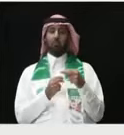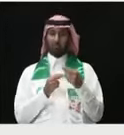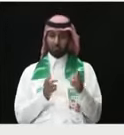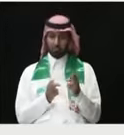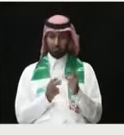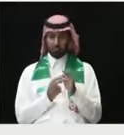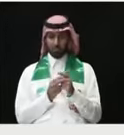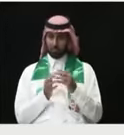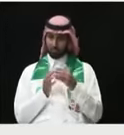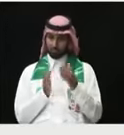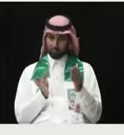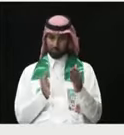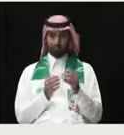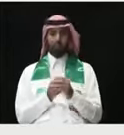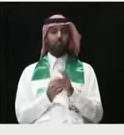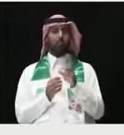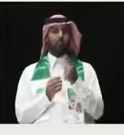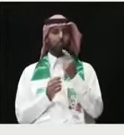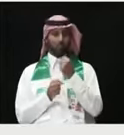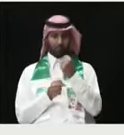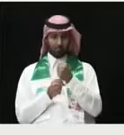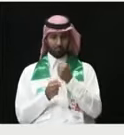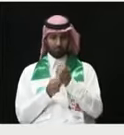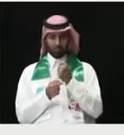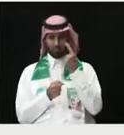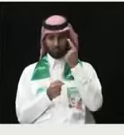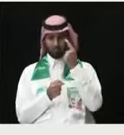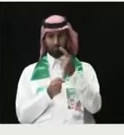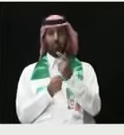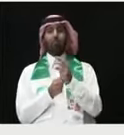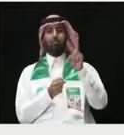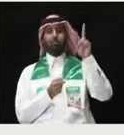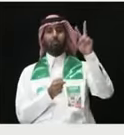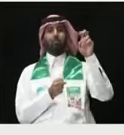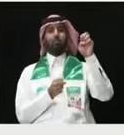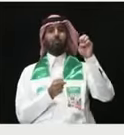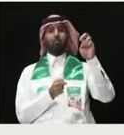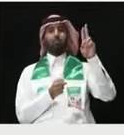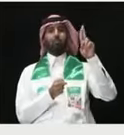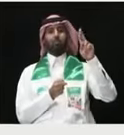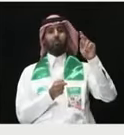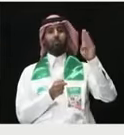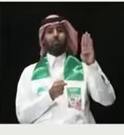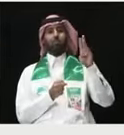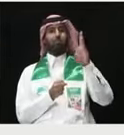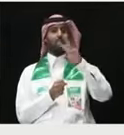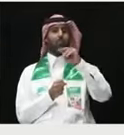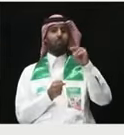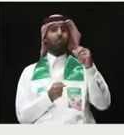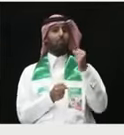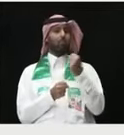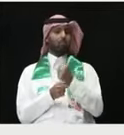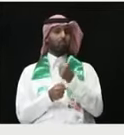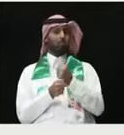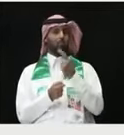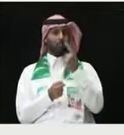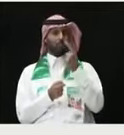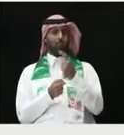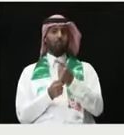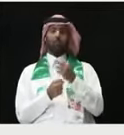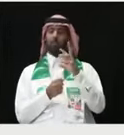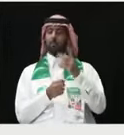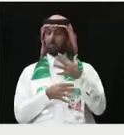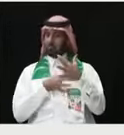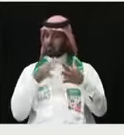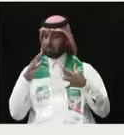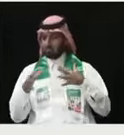you find a verb, I want you always to think about what is the meaning, what is the action that we